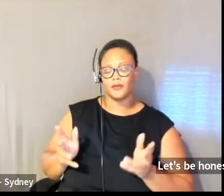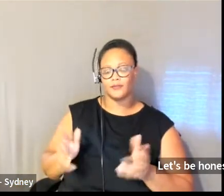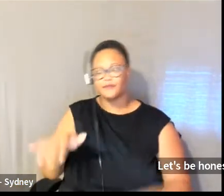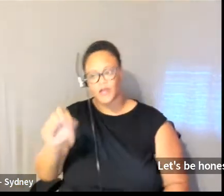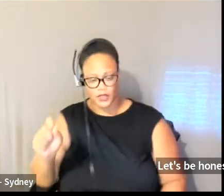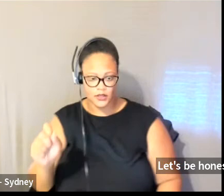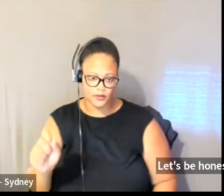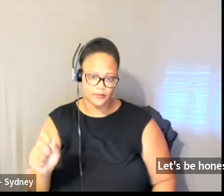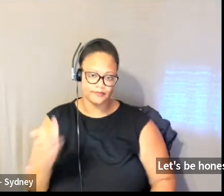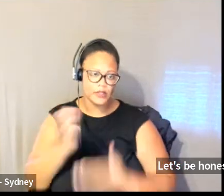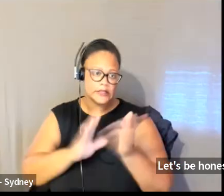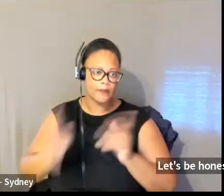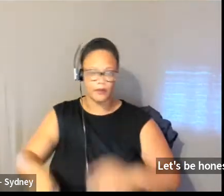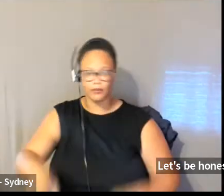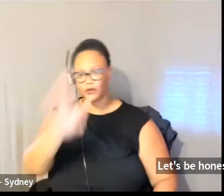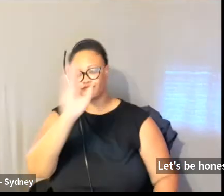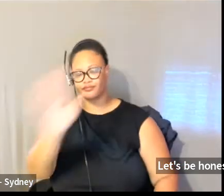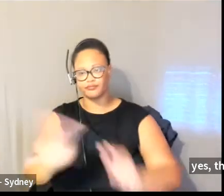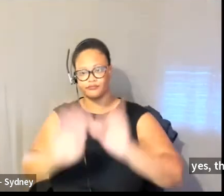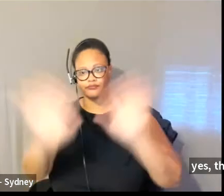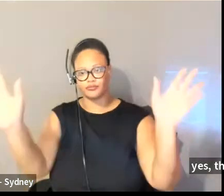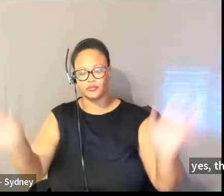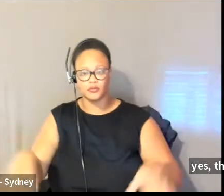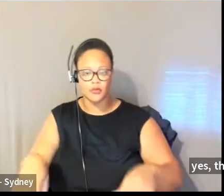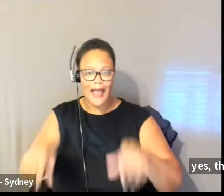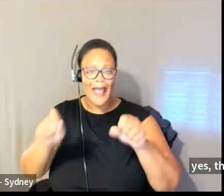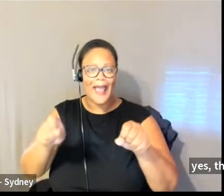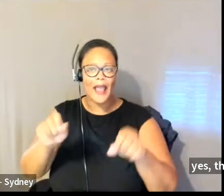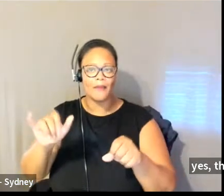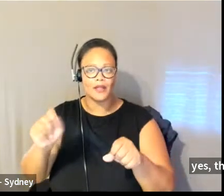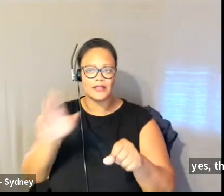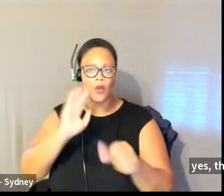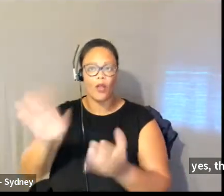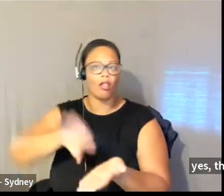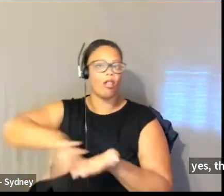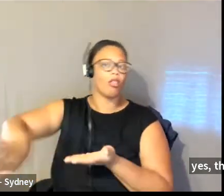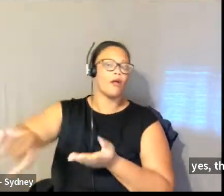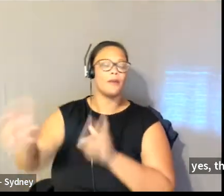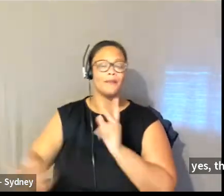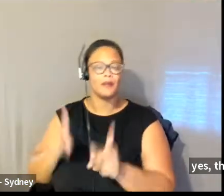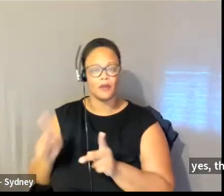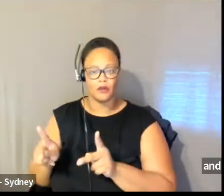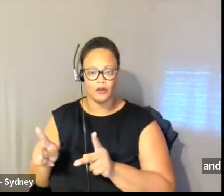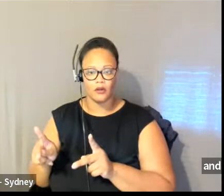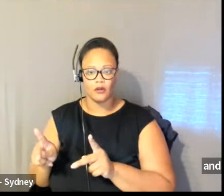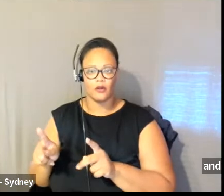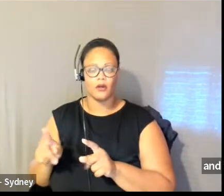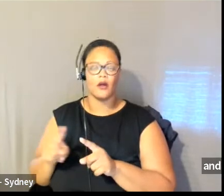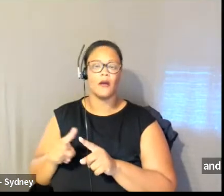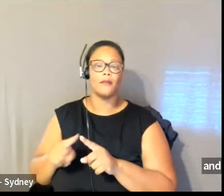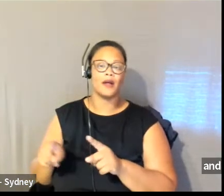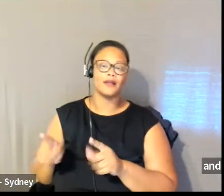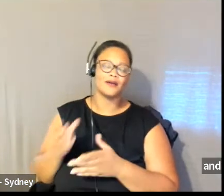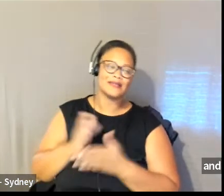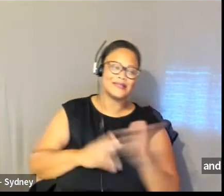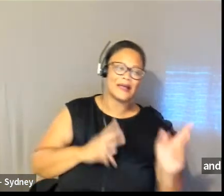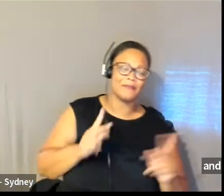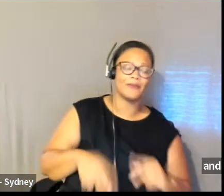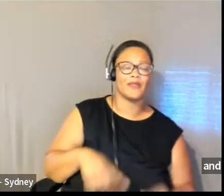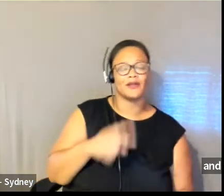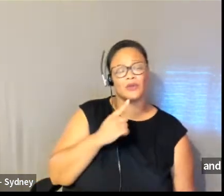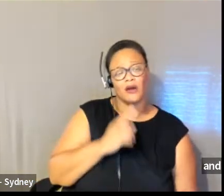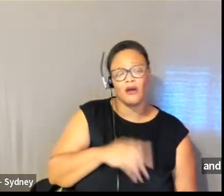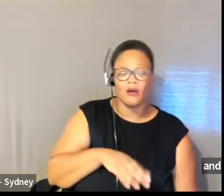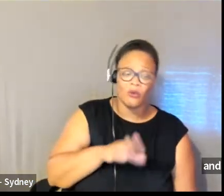ableist and outright exclusionary. But what's horrible is more people take that slightly more charity model, or they do the poor thing, the